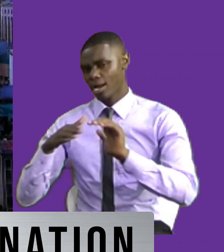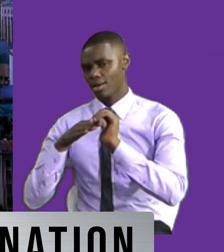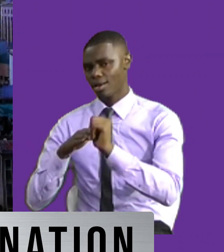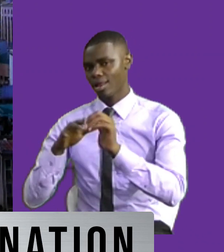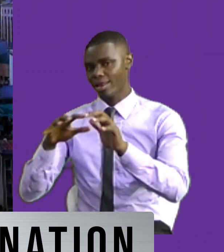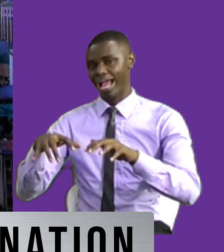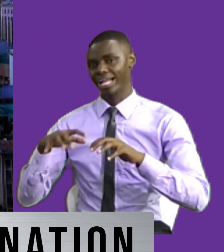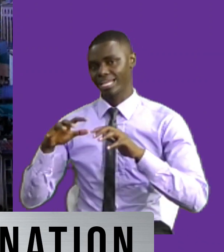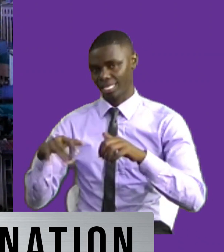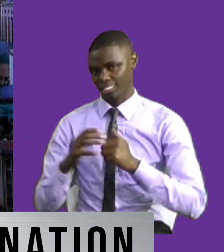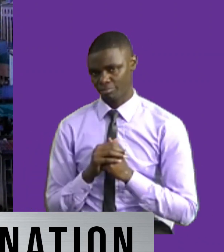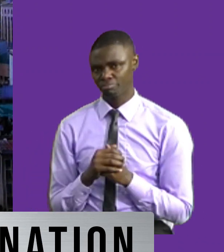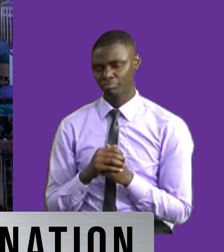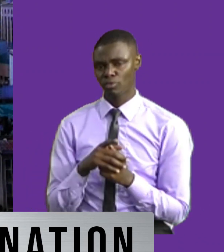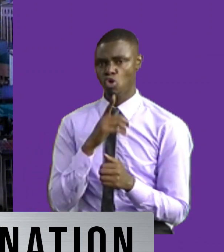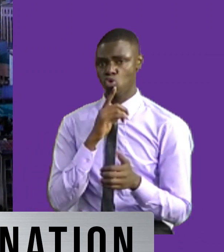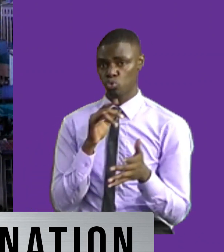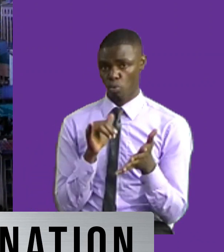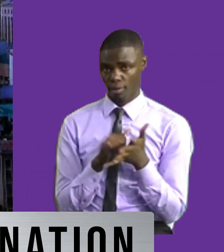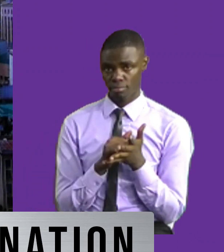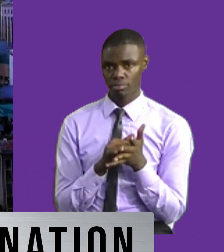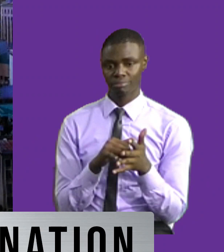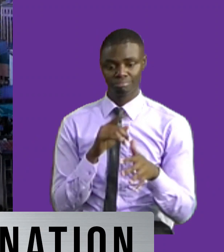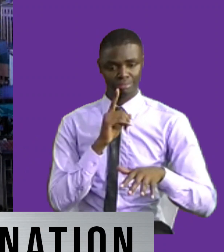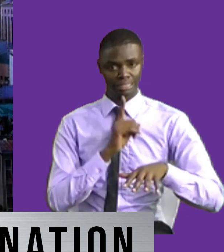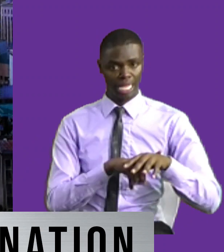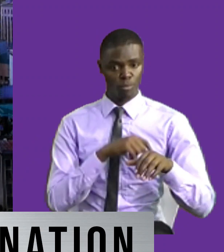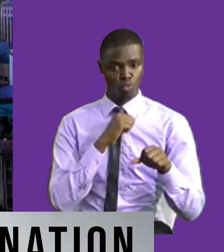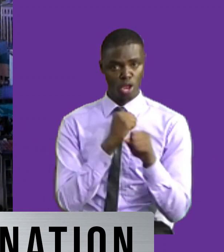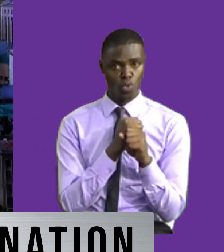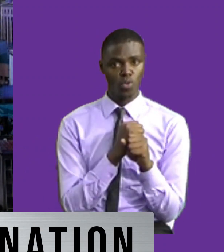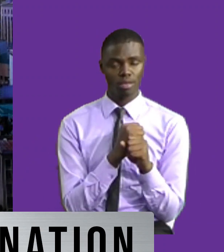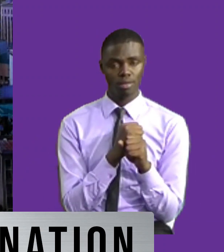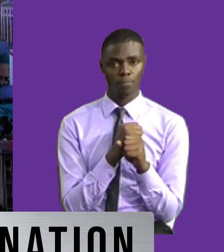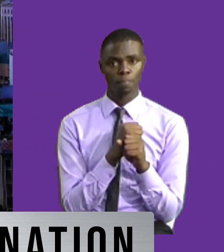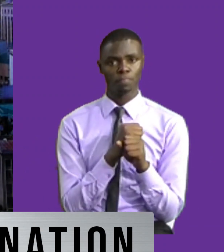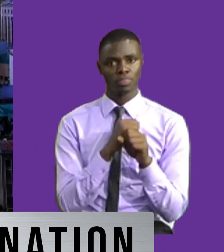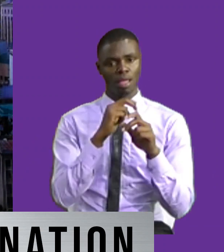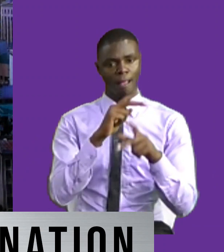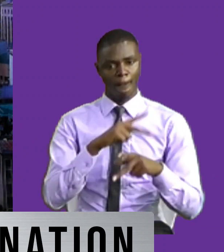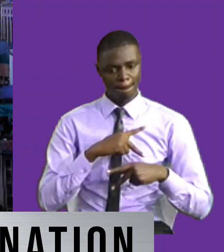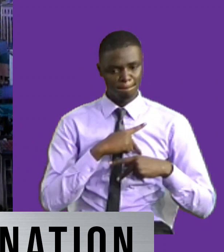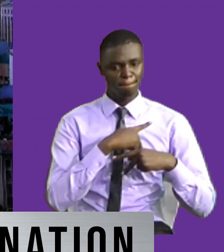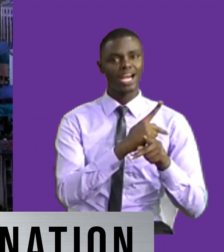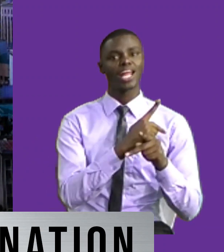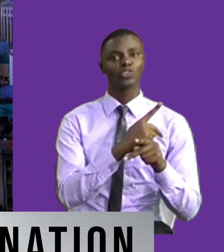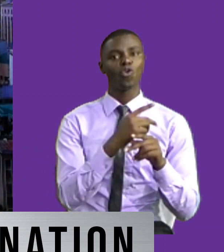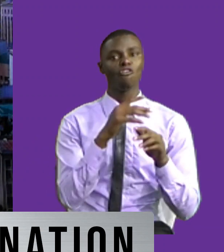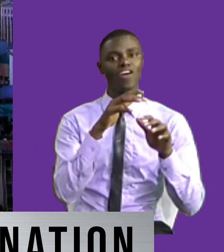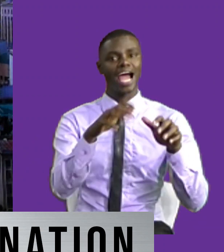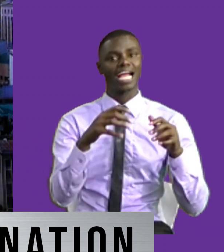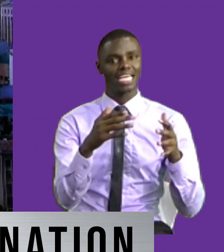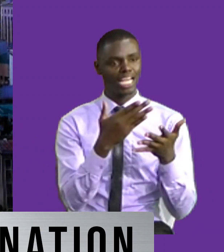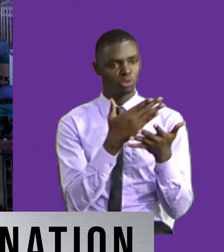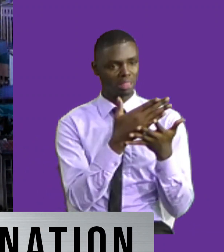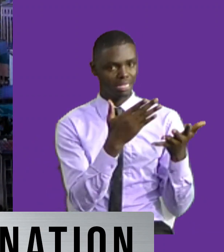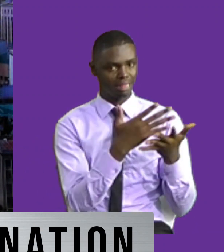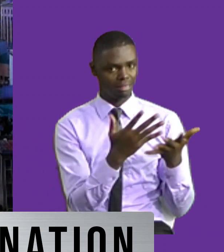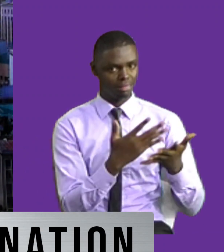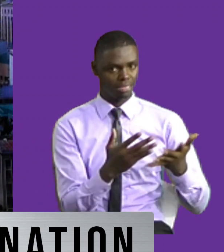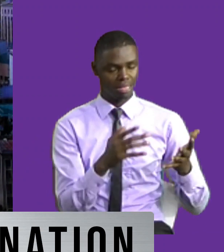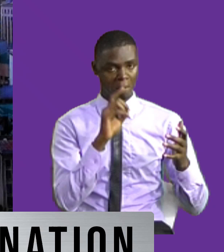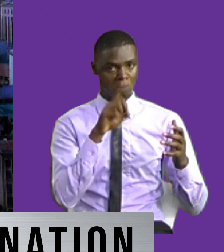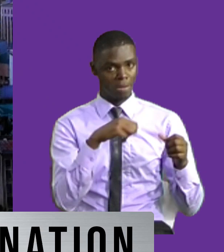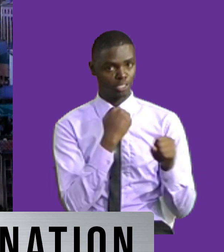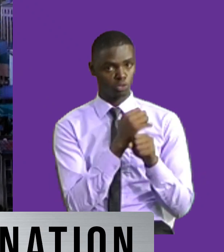agriculture, so that when we are doing this production of agricultural commodities, we have to